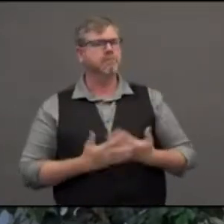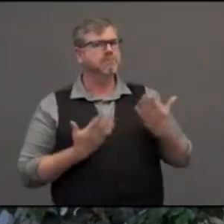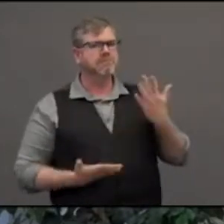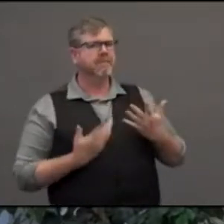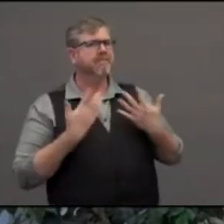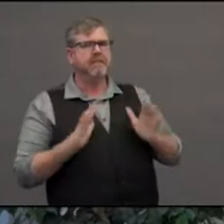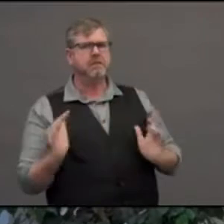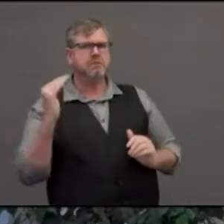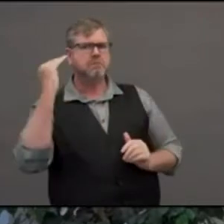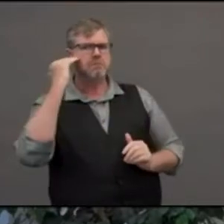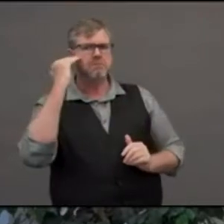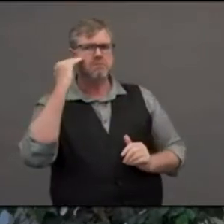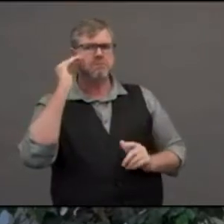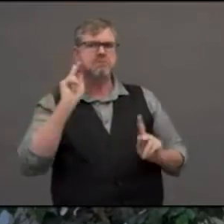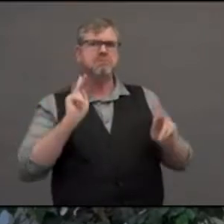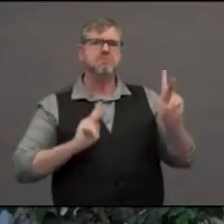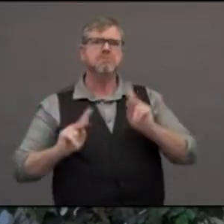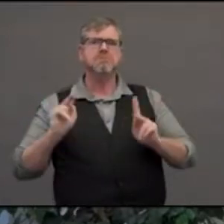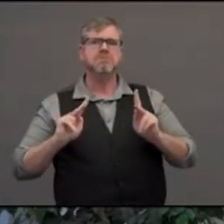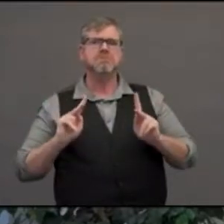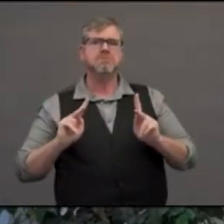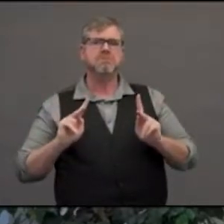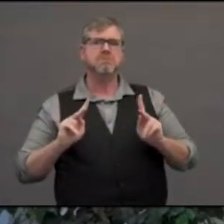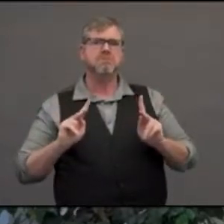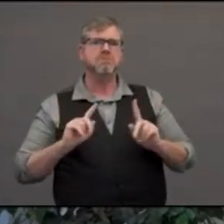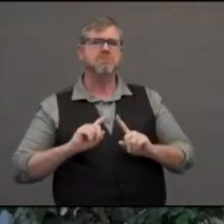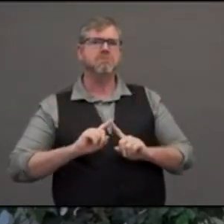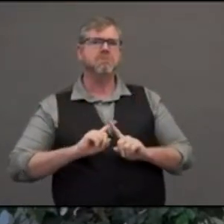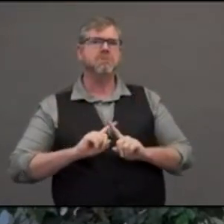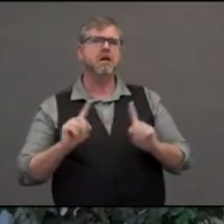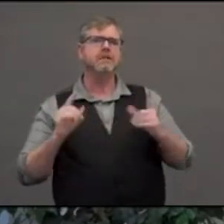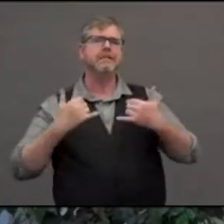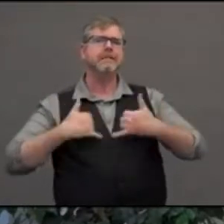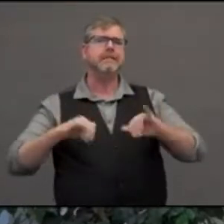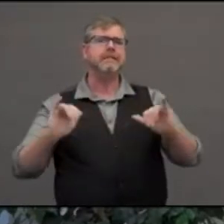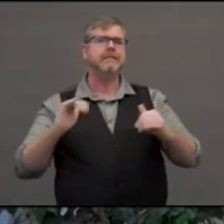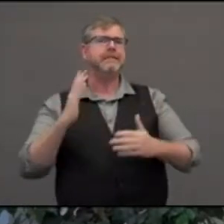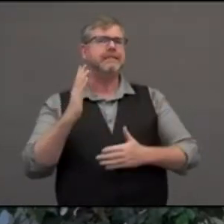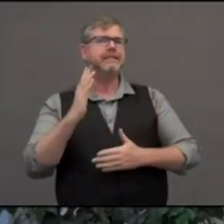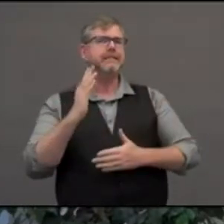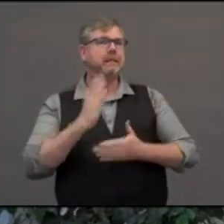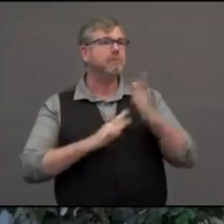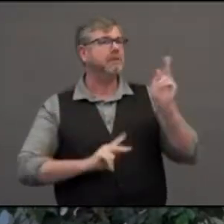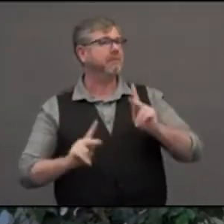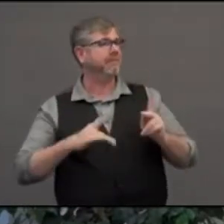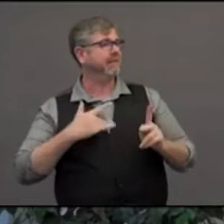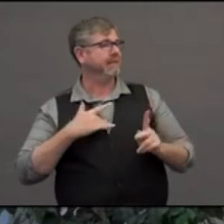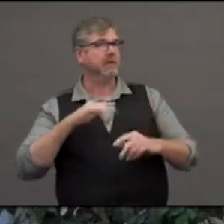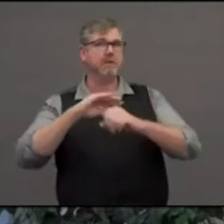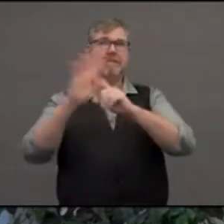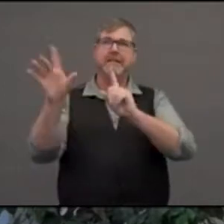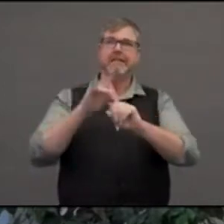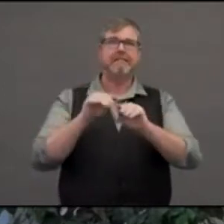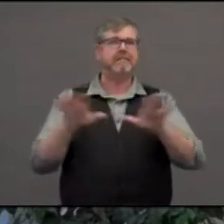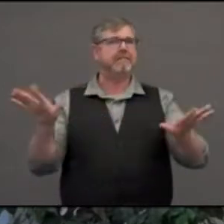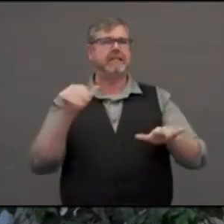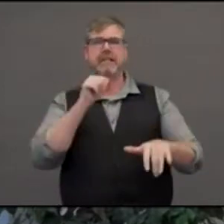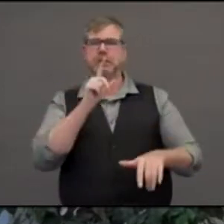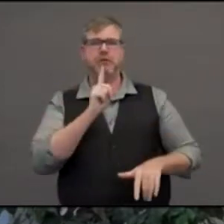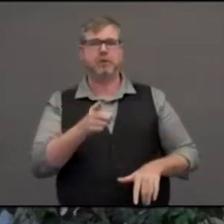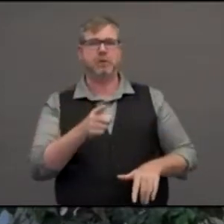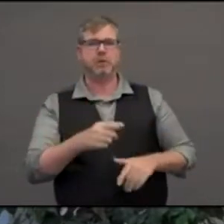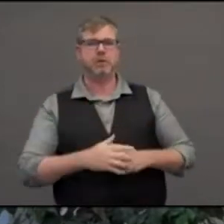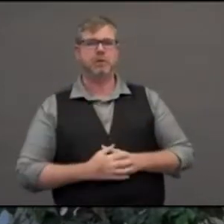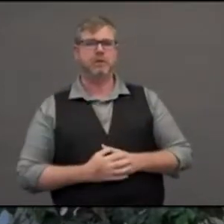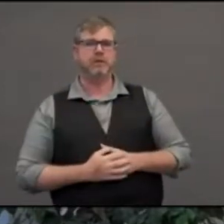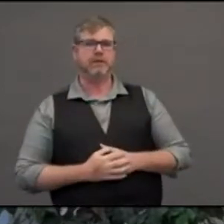network, but there's still some folks in our community that don't believe this is real, don't believe the pandemic is real. What do you tell them? What do you